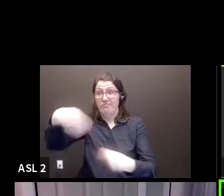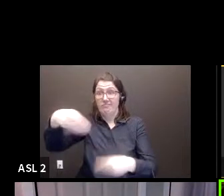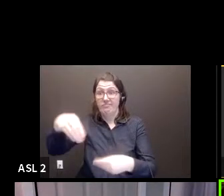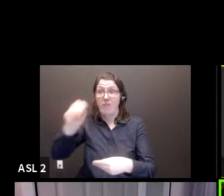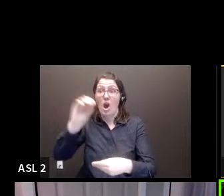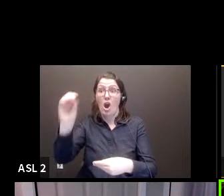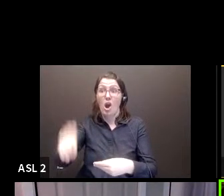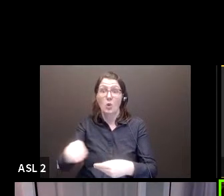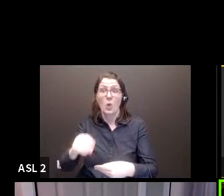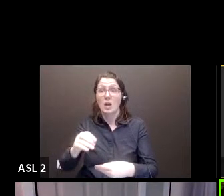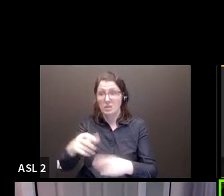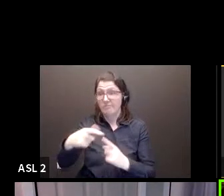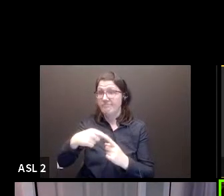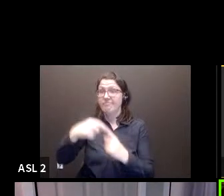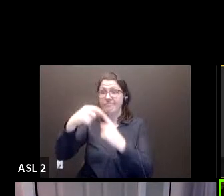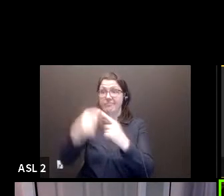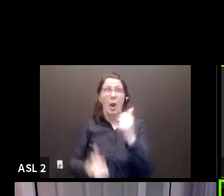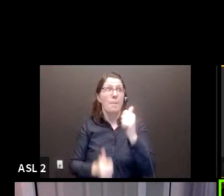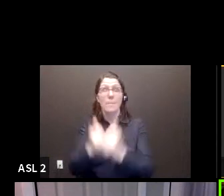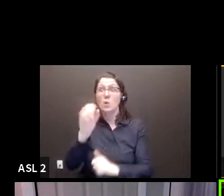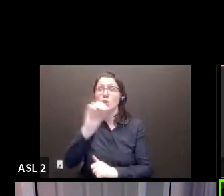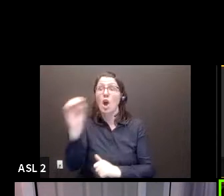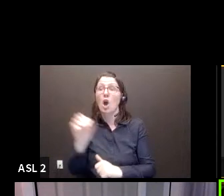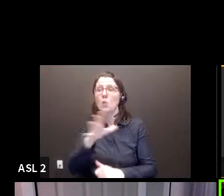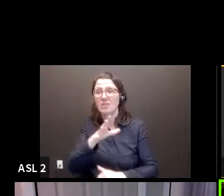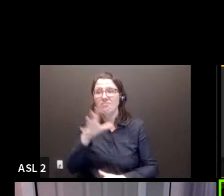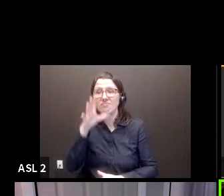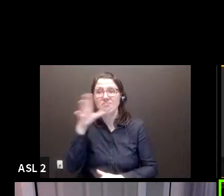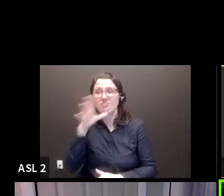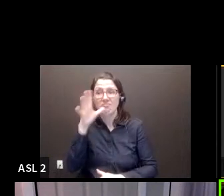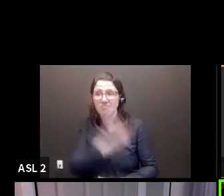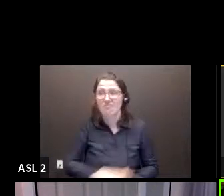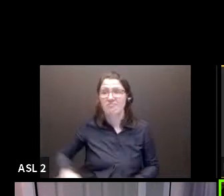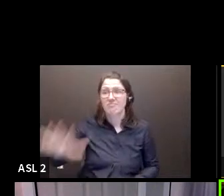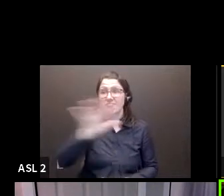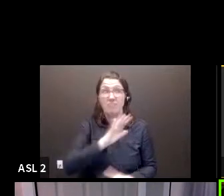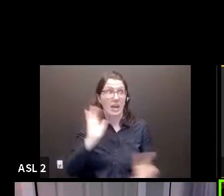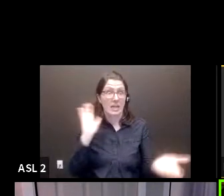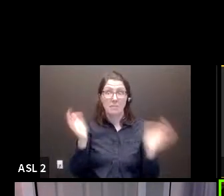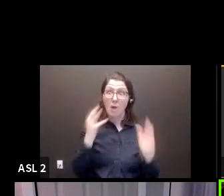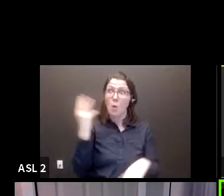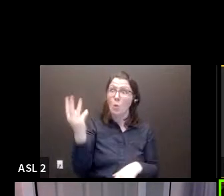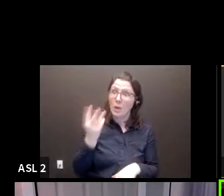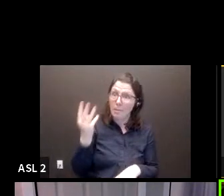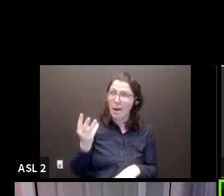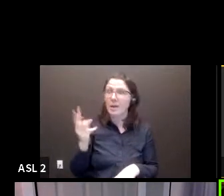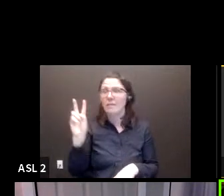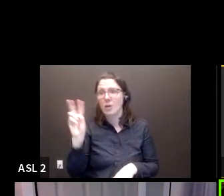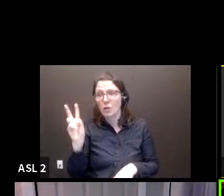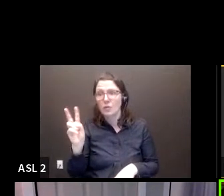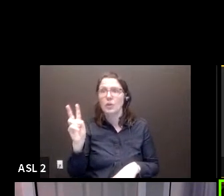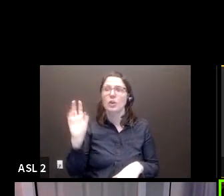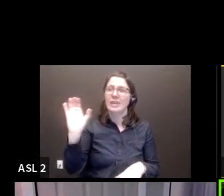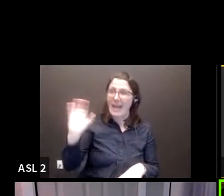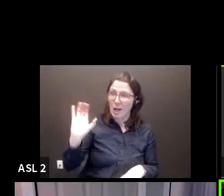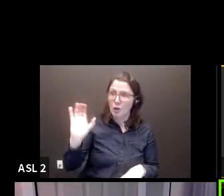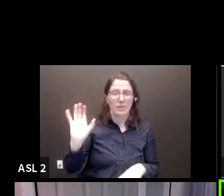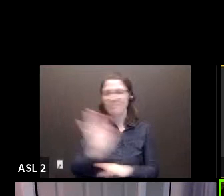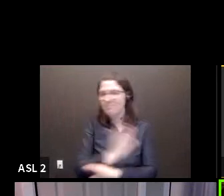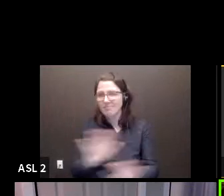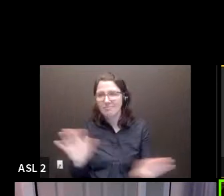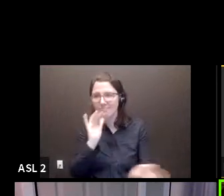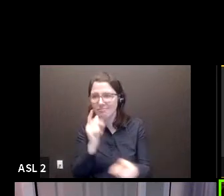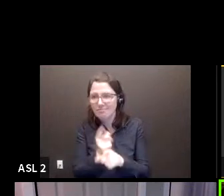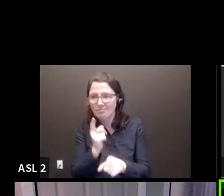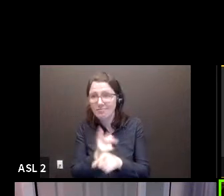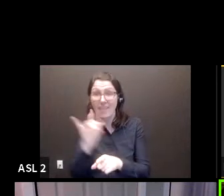circumstances be comparing it to winnipeg vancouver calgary or any other city so they really the charts shouldn't